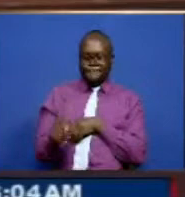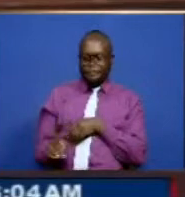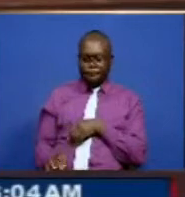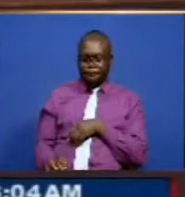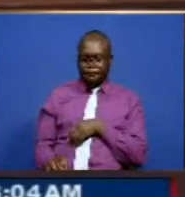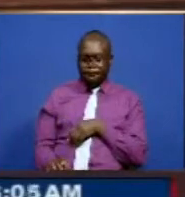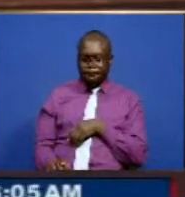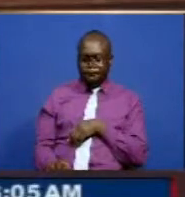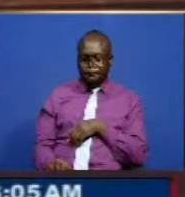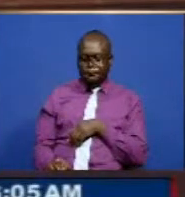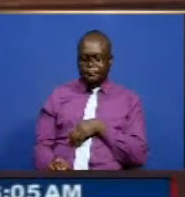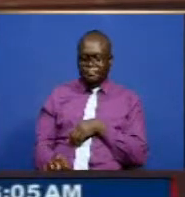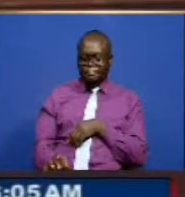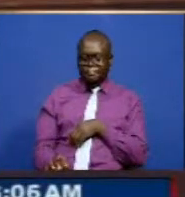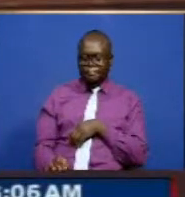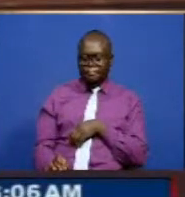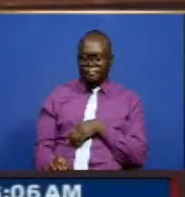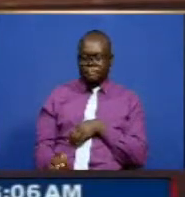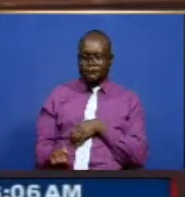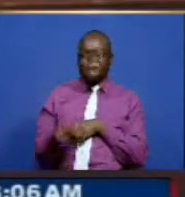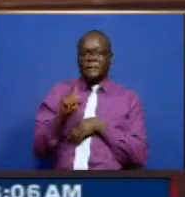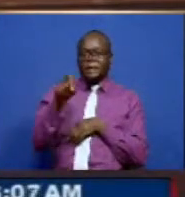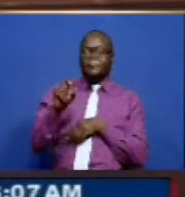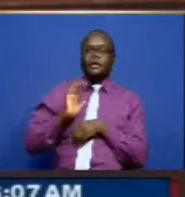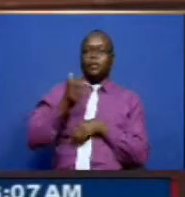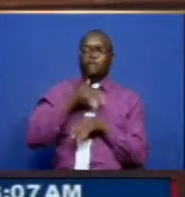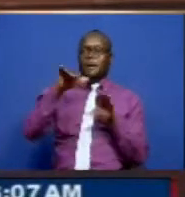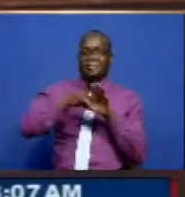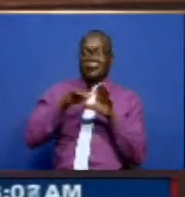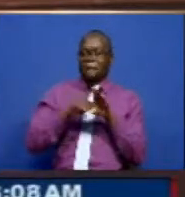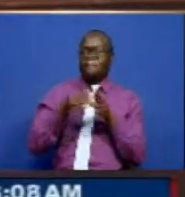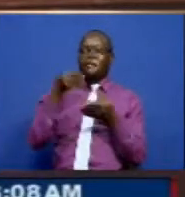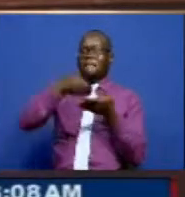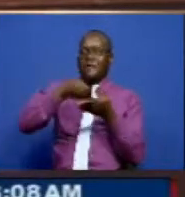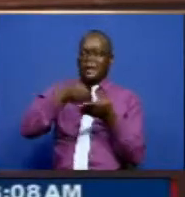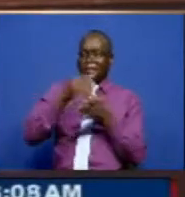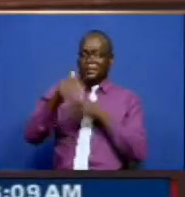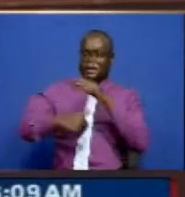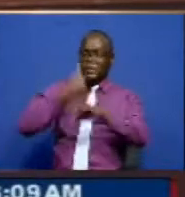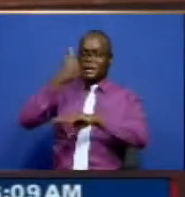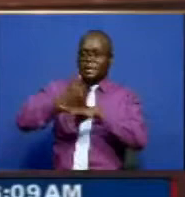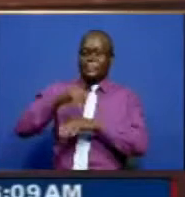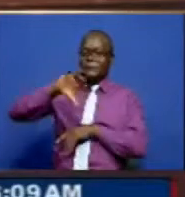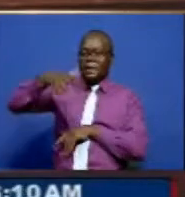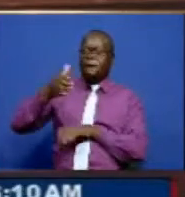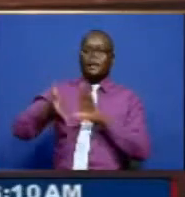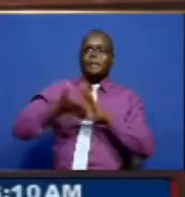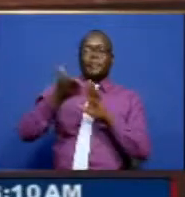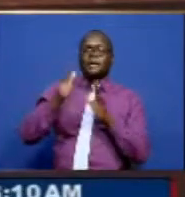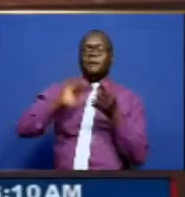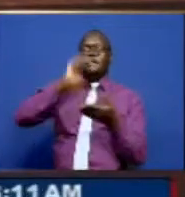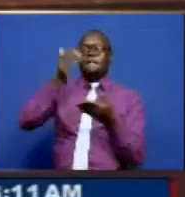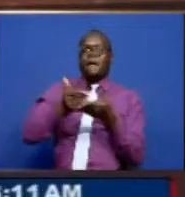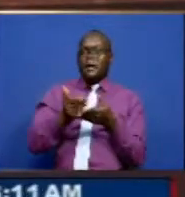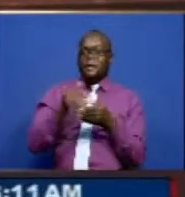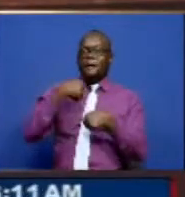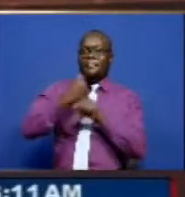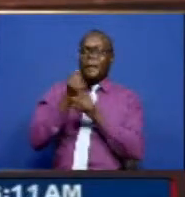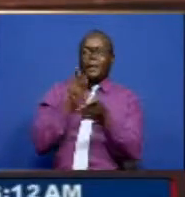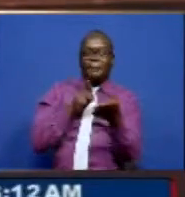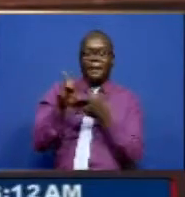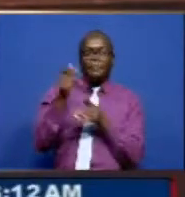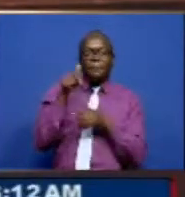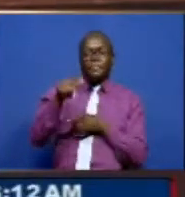the County Executive Committee member for Finance, to establish County Emergency Fund, make payments out